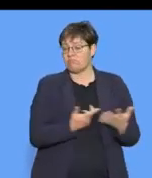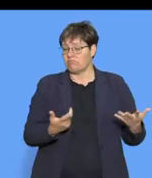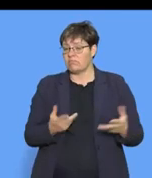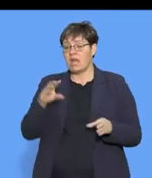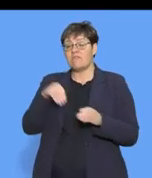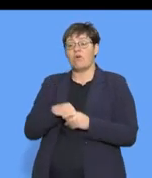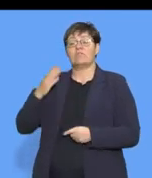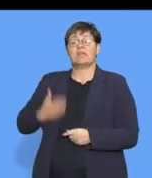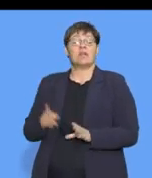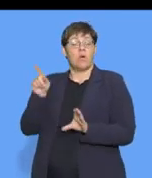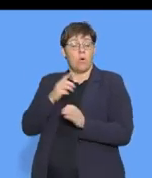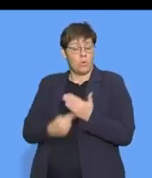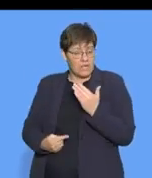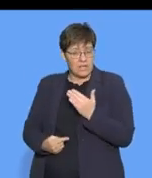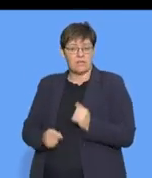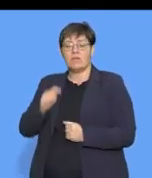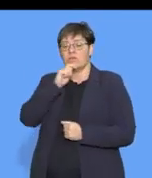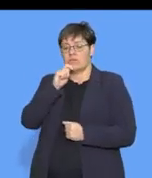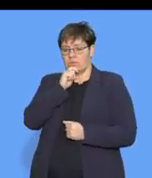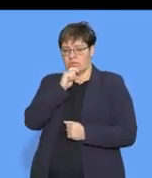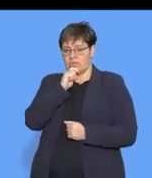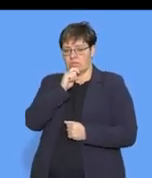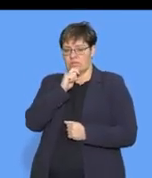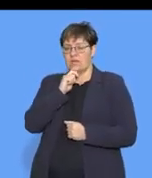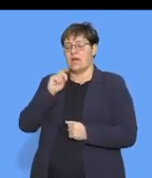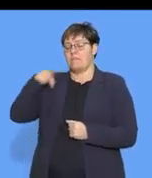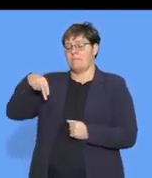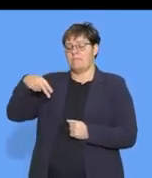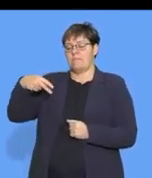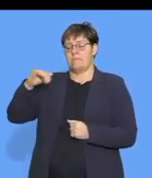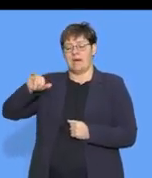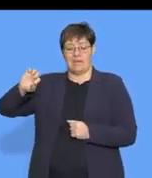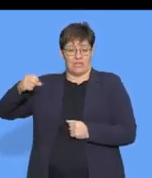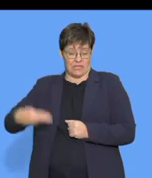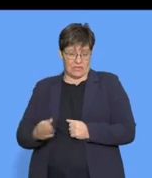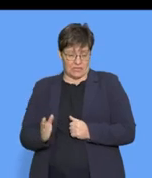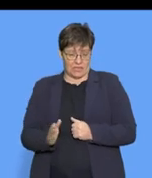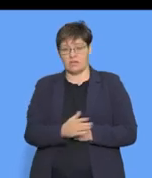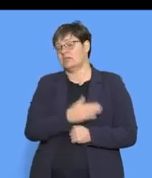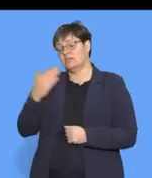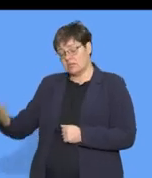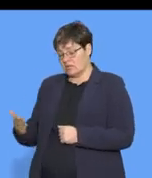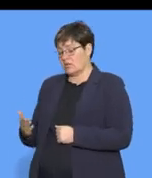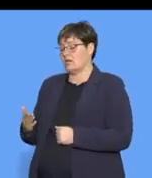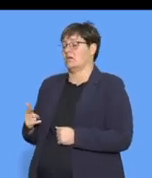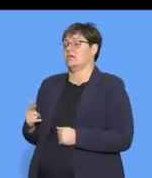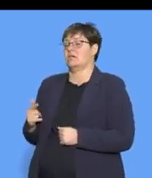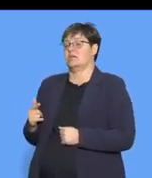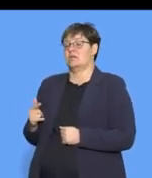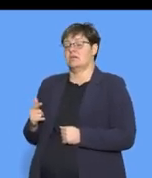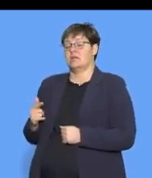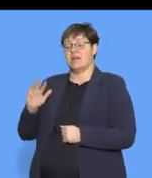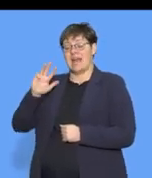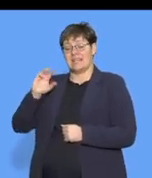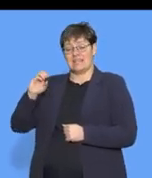it involves only sides, then you're going to use theorem of Pythagoras. If the triangle is right angle,